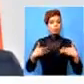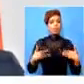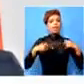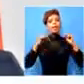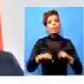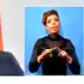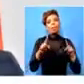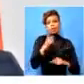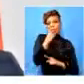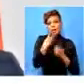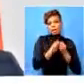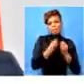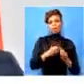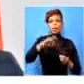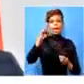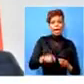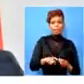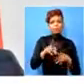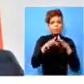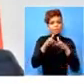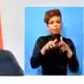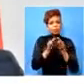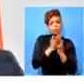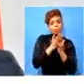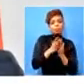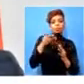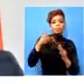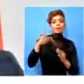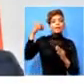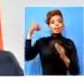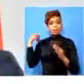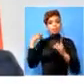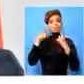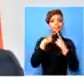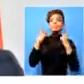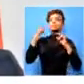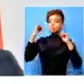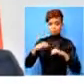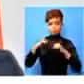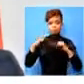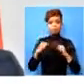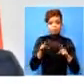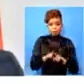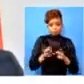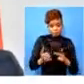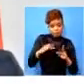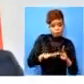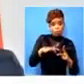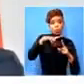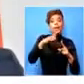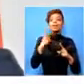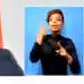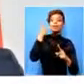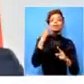the previous proclamations and this current one. The previous proclamations were mere SIU